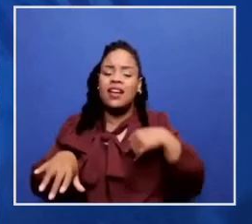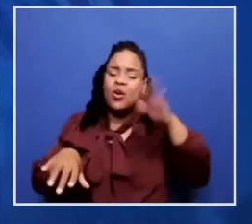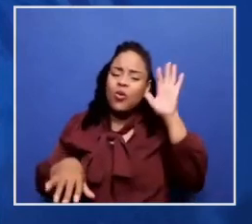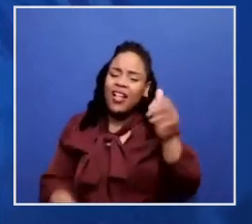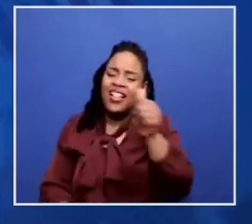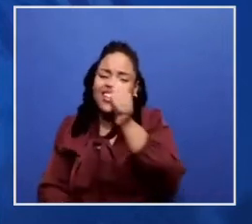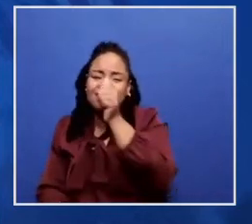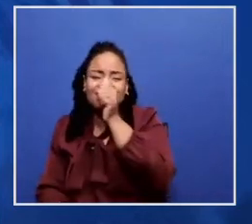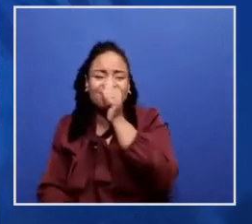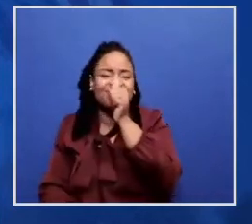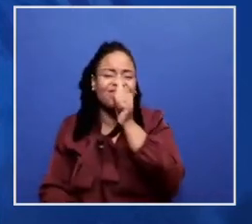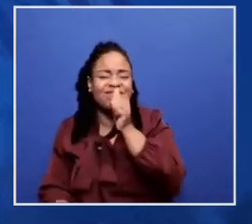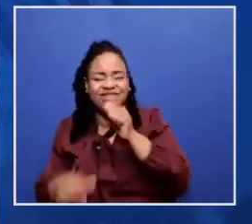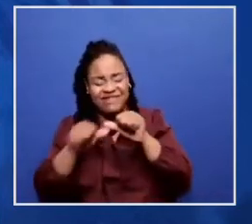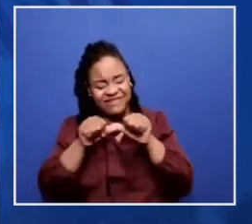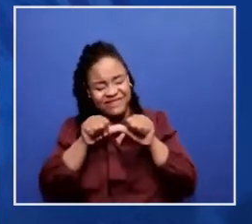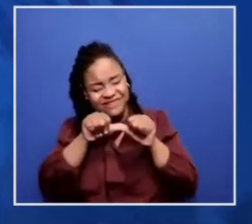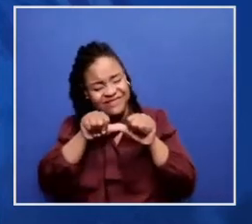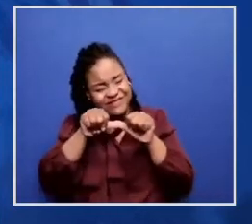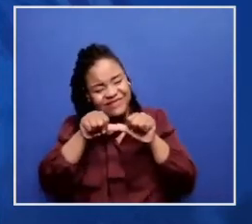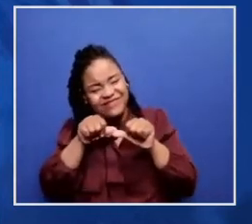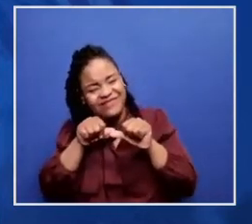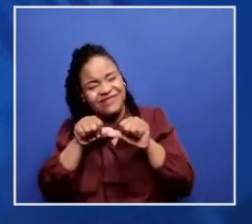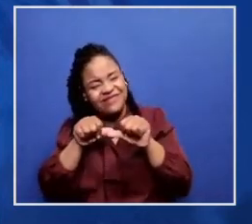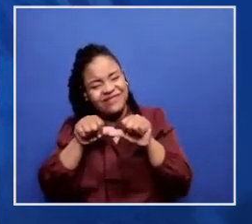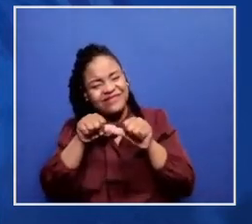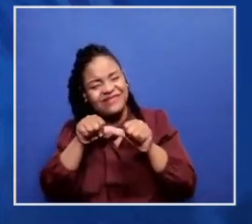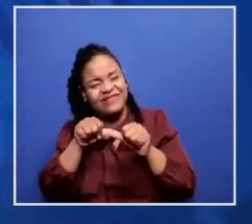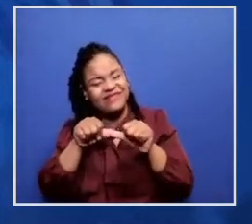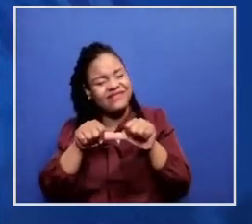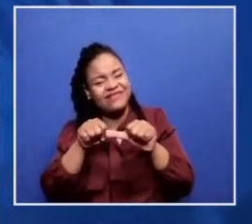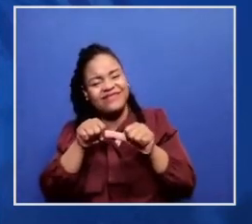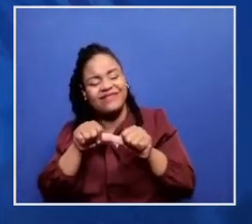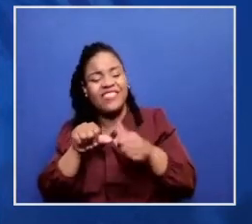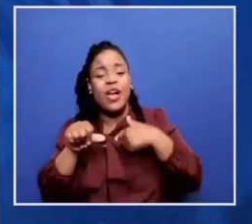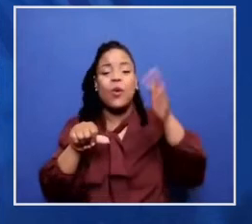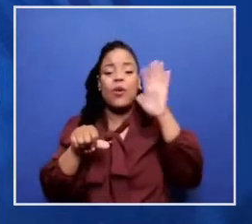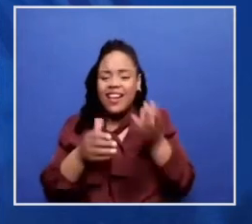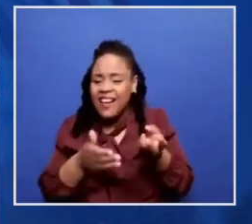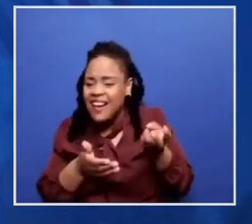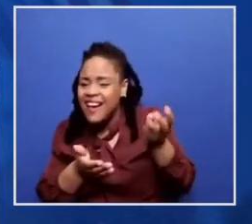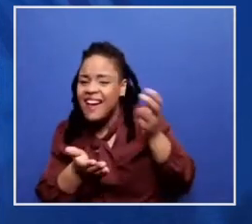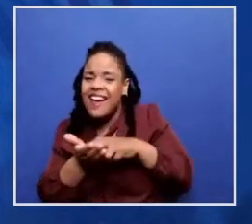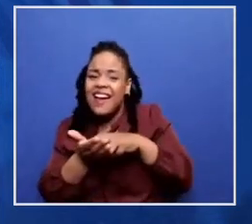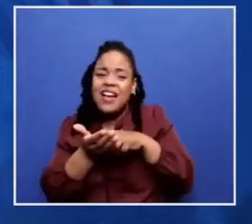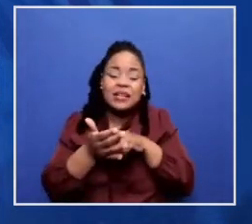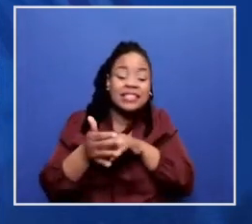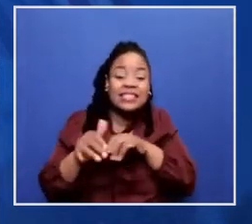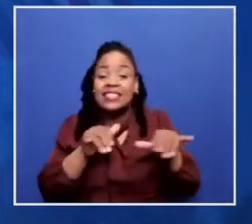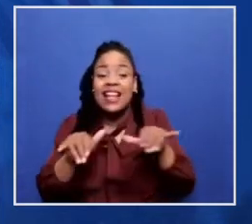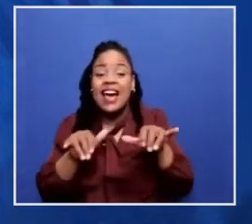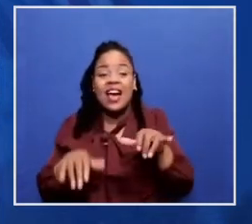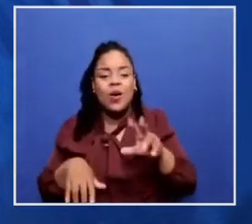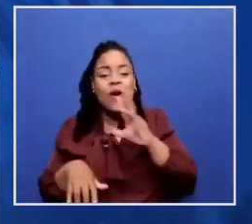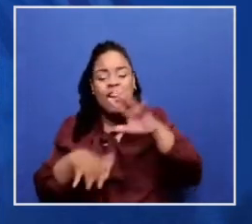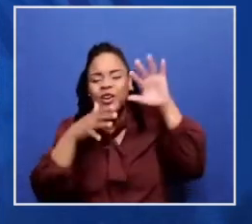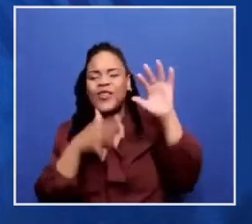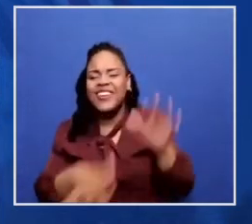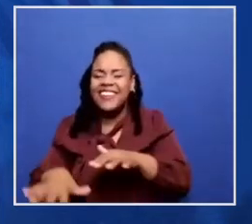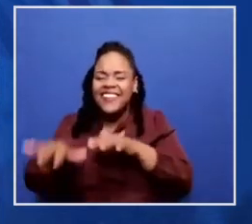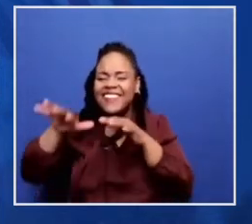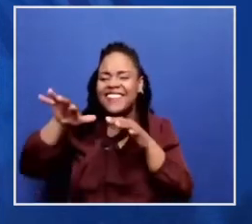do it. And I'll rise up, high like the waves, I will rise,